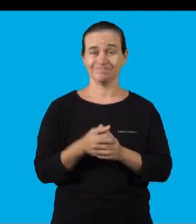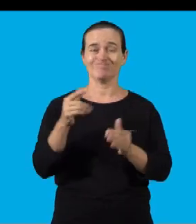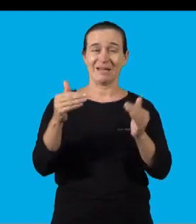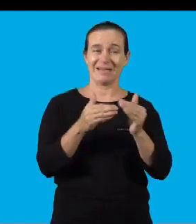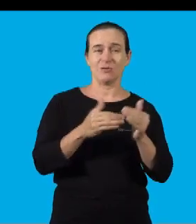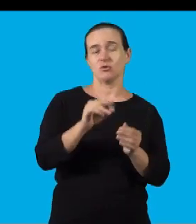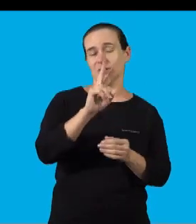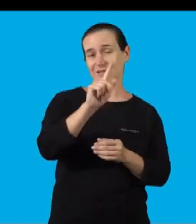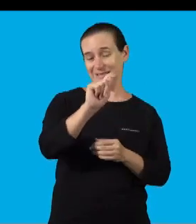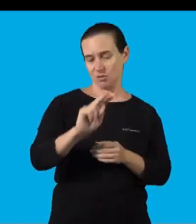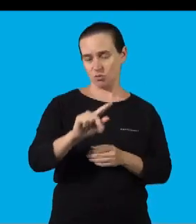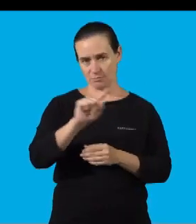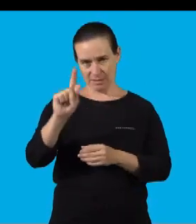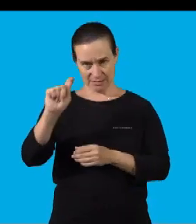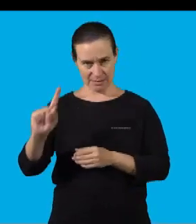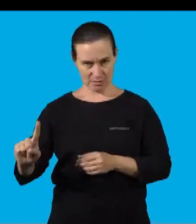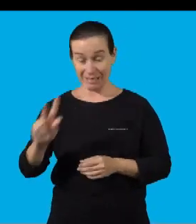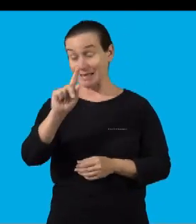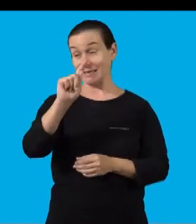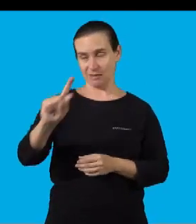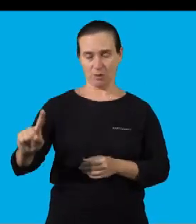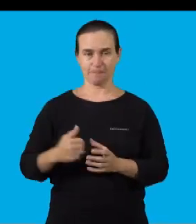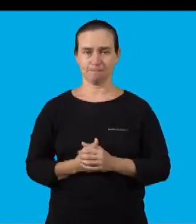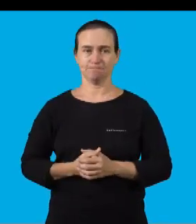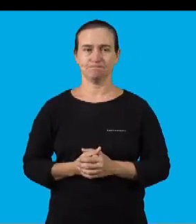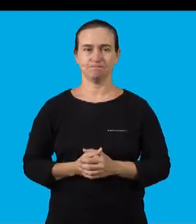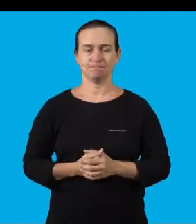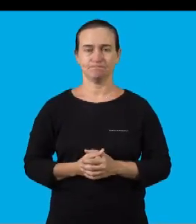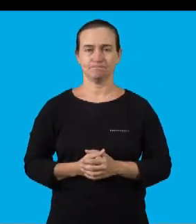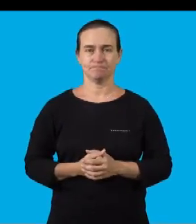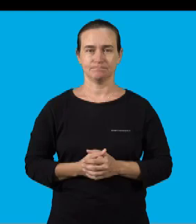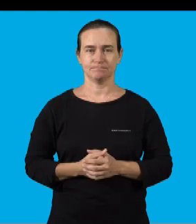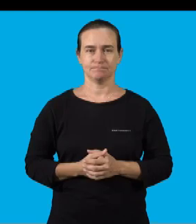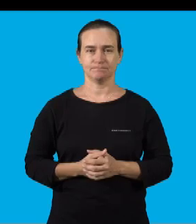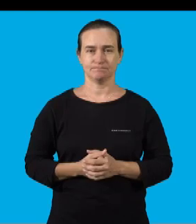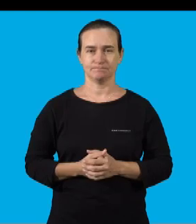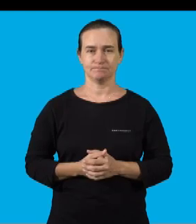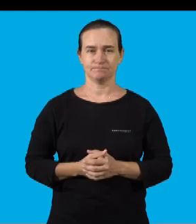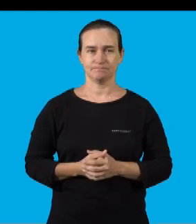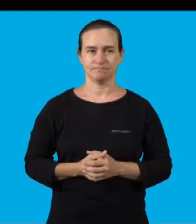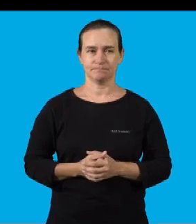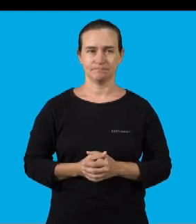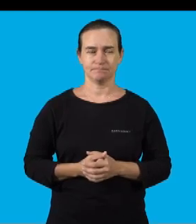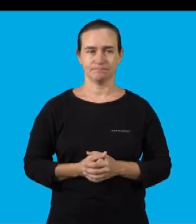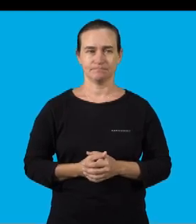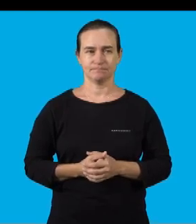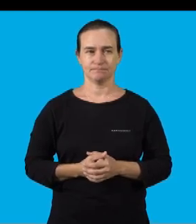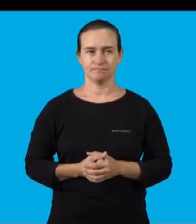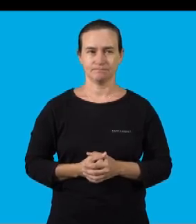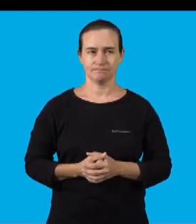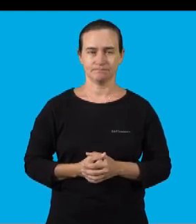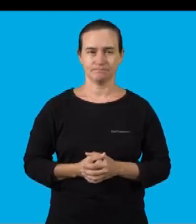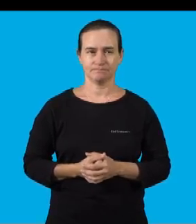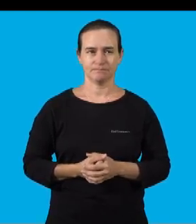minus T2, and that will be equals to T2 minus T1. Of course, we saw there that our